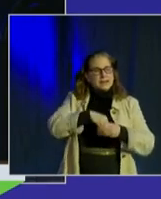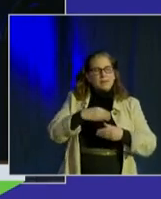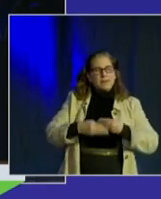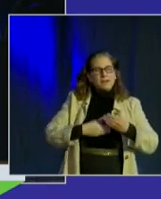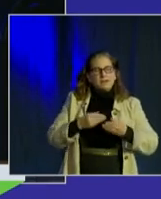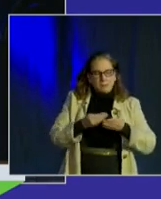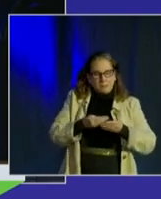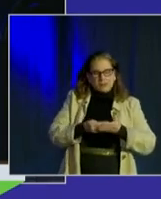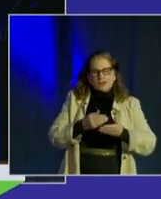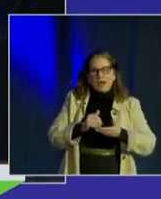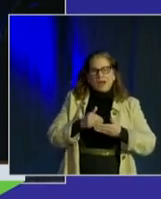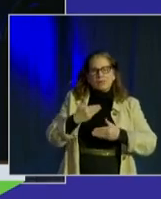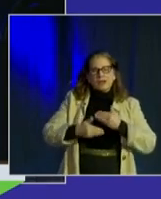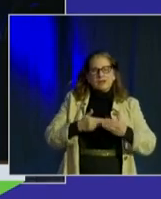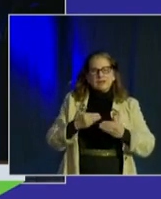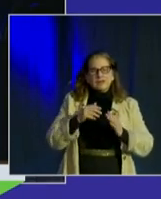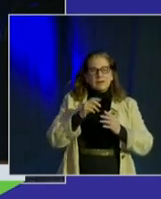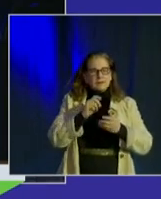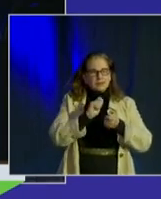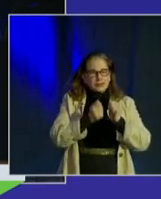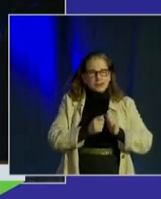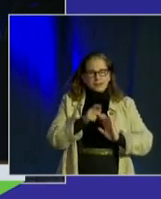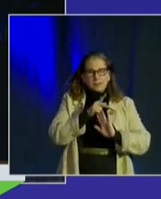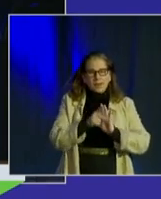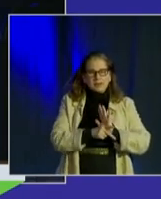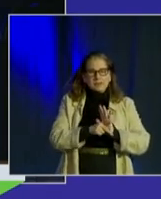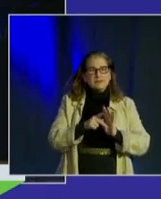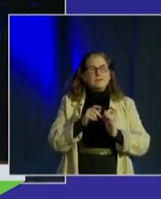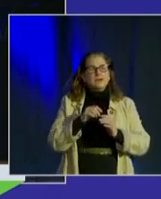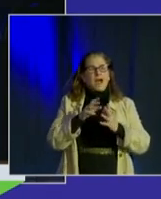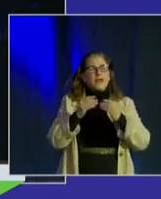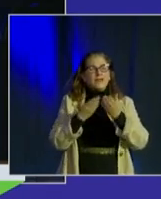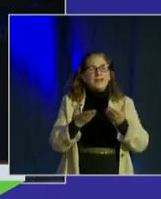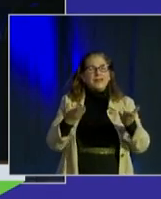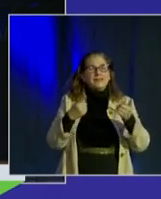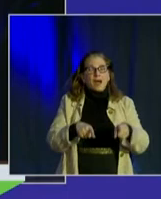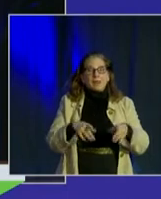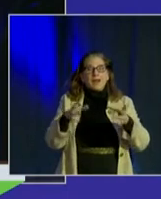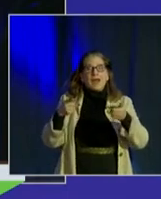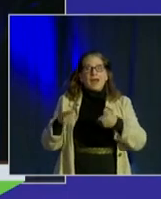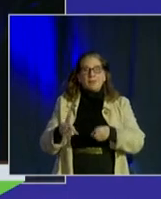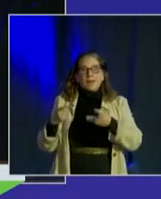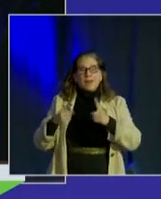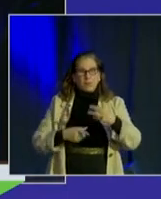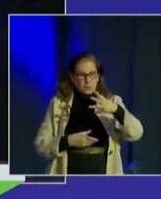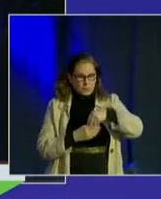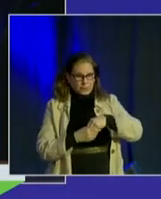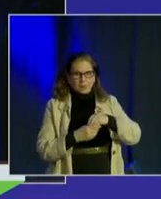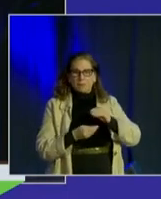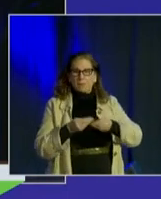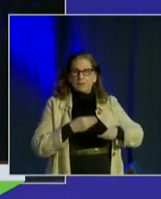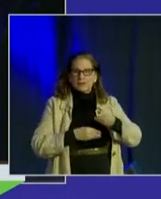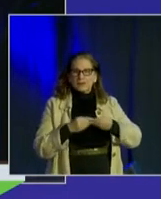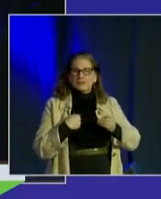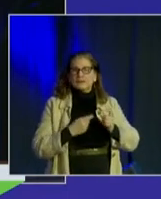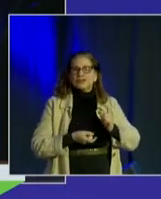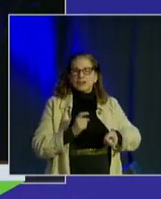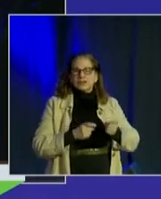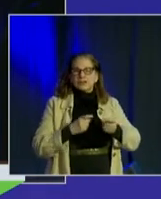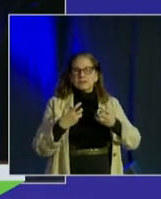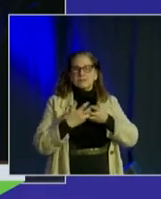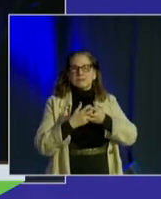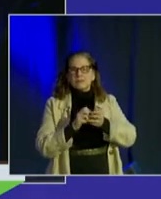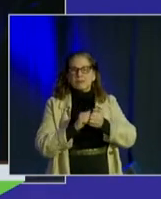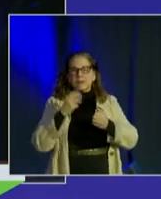issues manifest themselves in different parts of the budget. Then you can hear from the deputy mayors with that sense of context and understanding about how